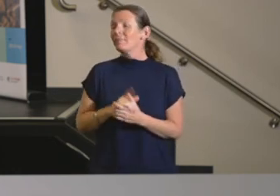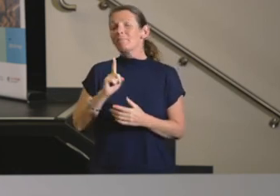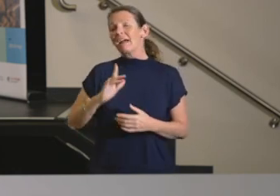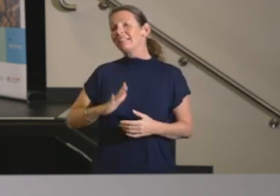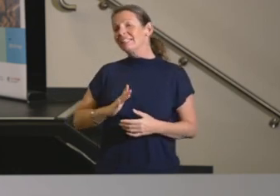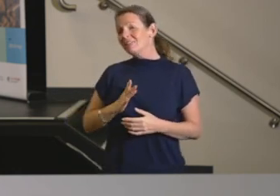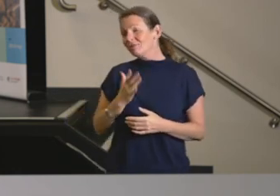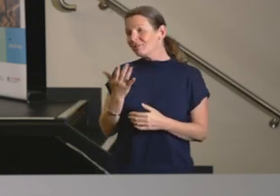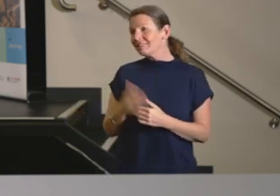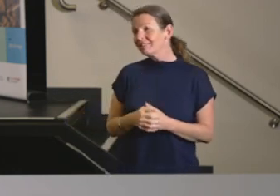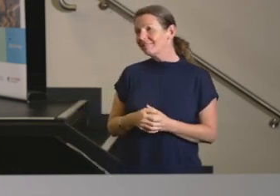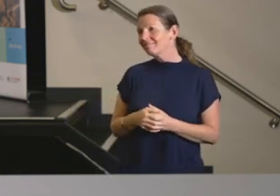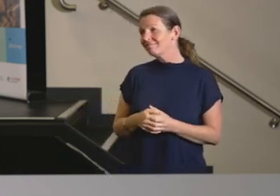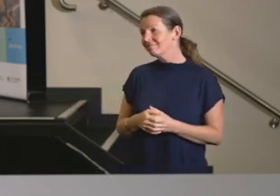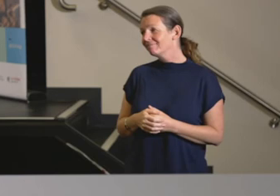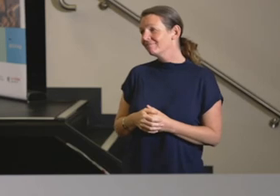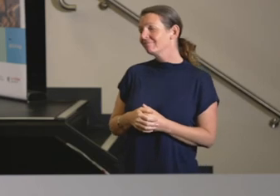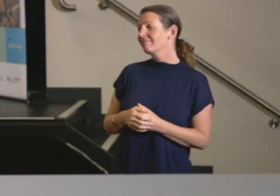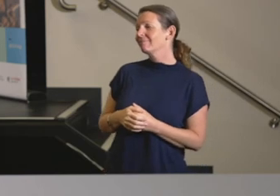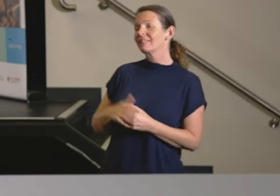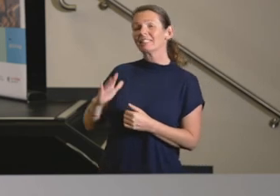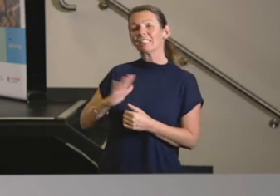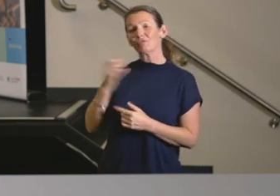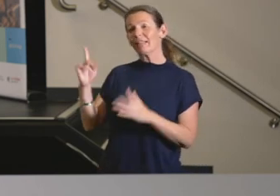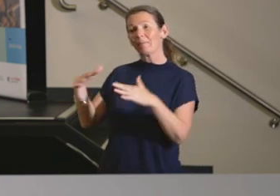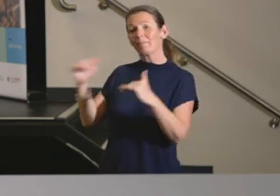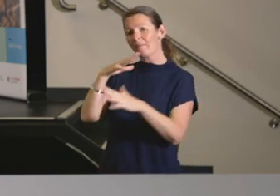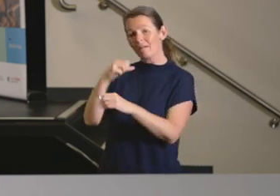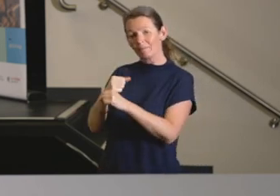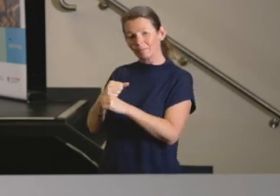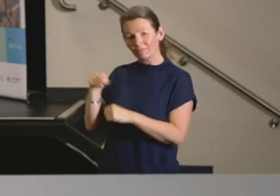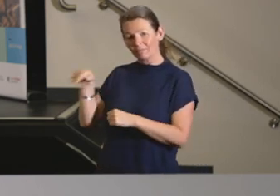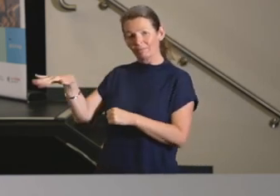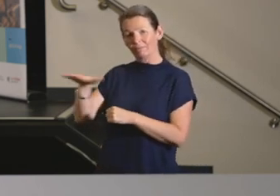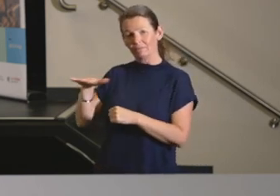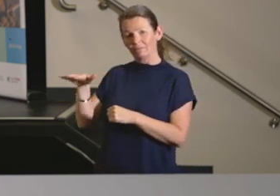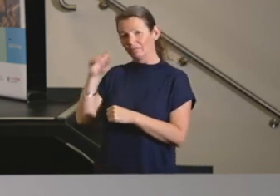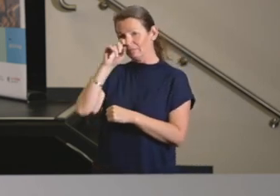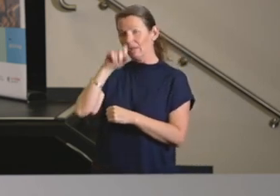interesting, a parliament that has no women, a parliament that